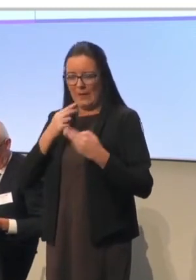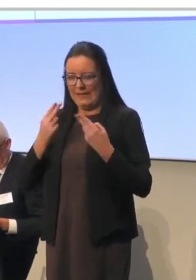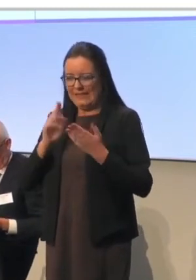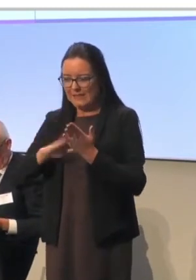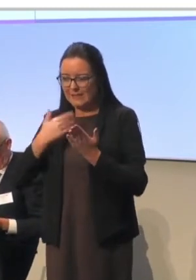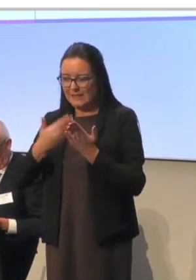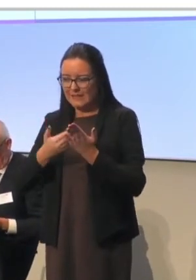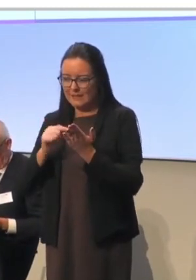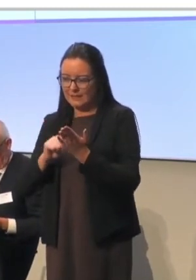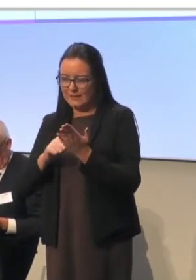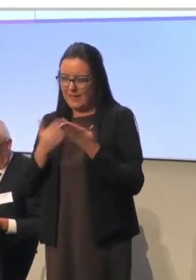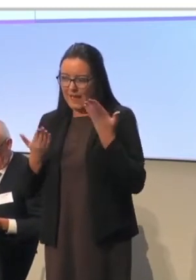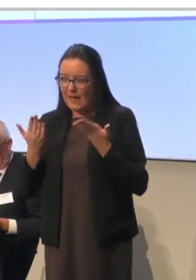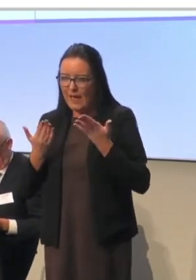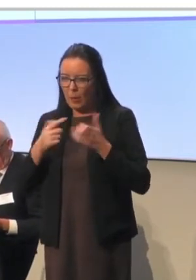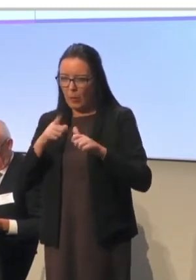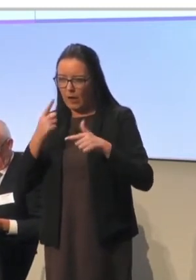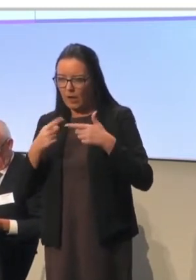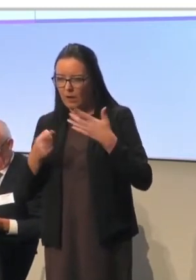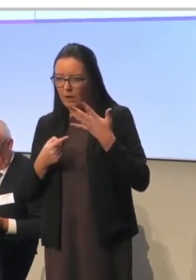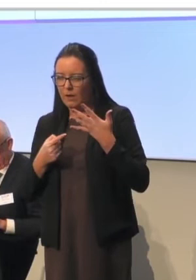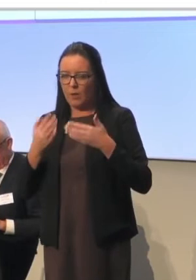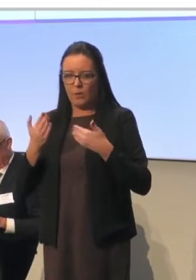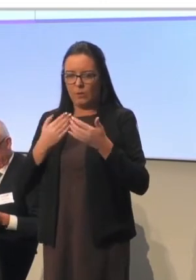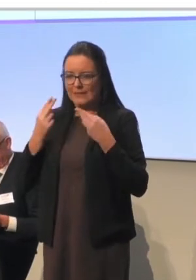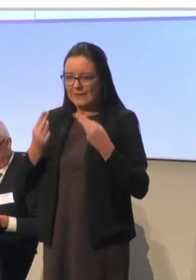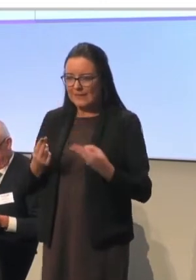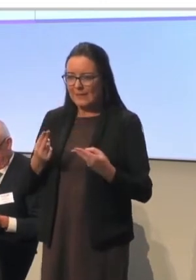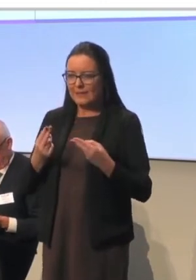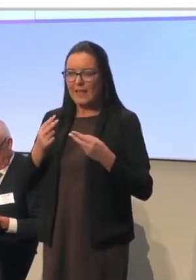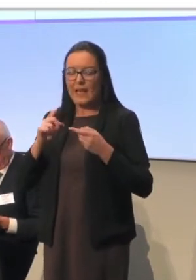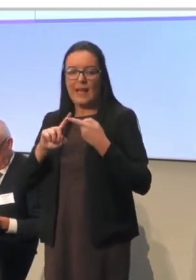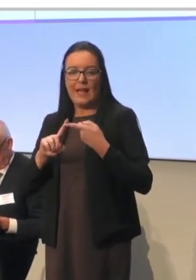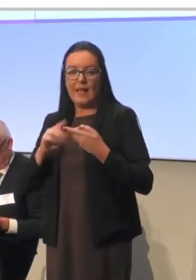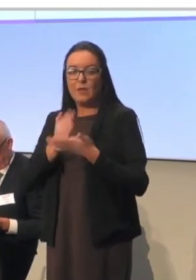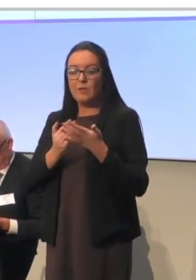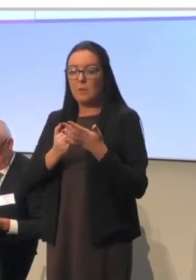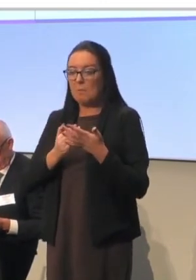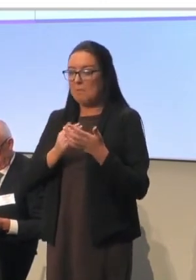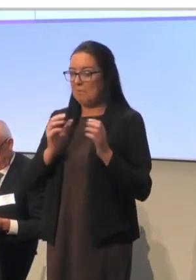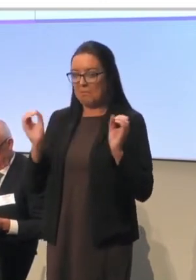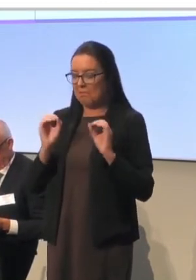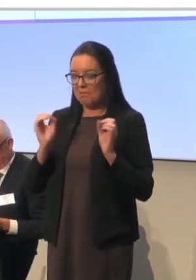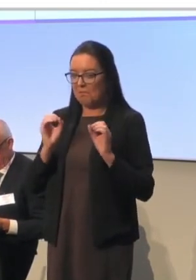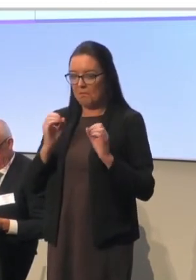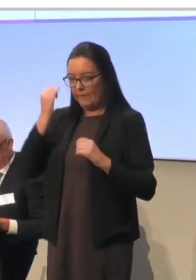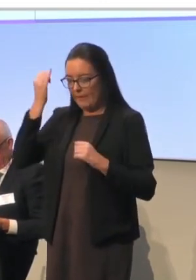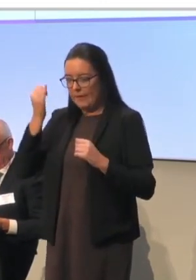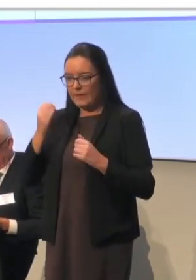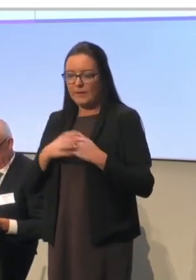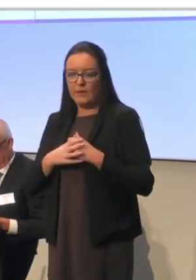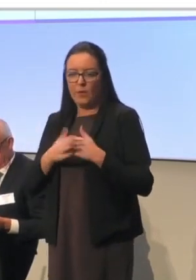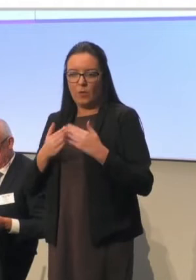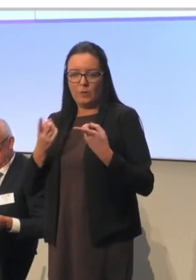something concrete to do. And then for those who kind of had no idea what to do, they found the guidance of limited use